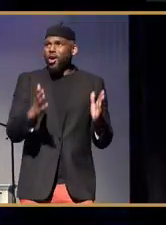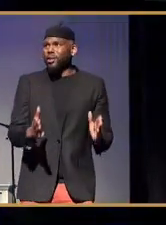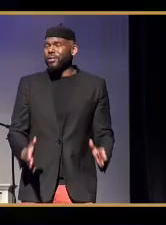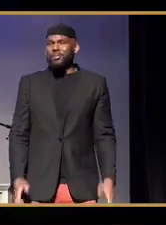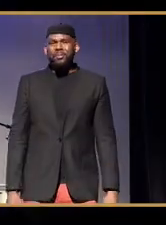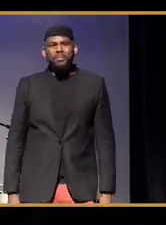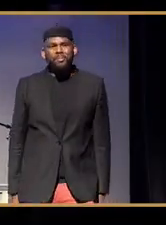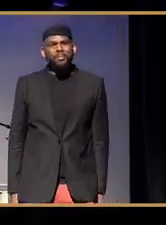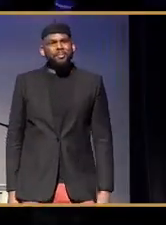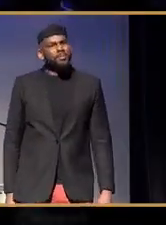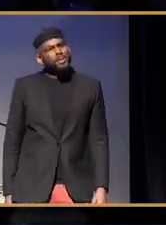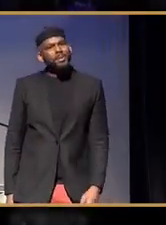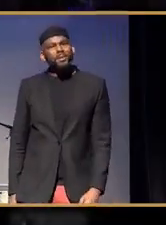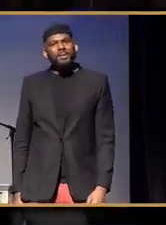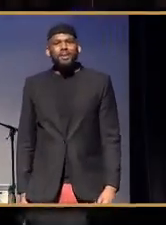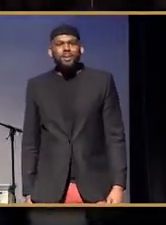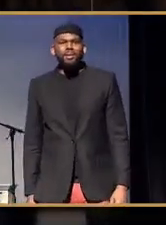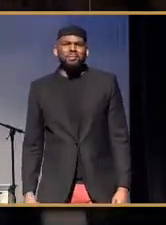God, He's a way.